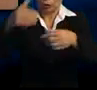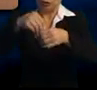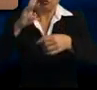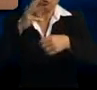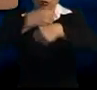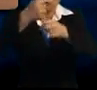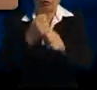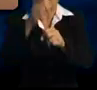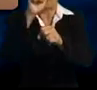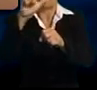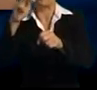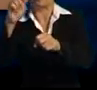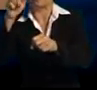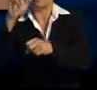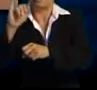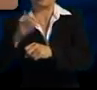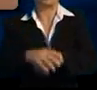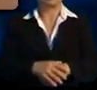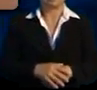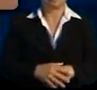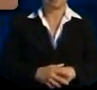to form alkalis.